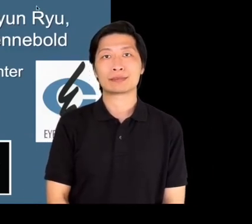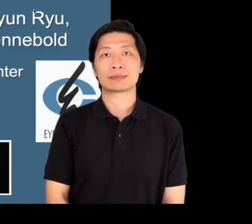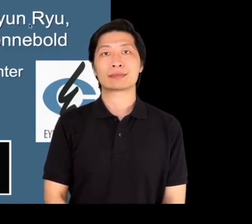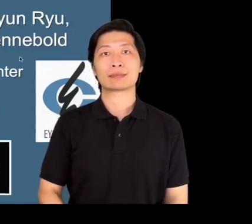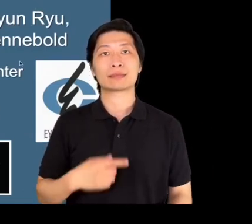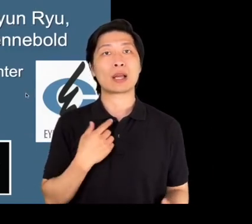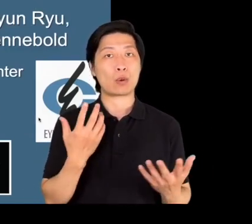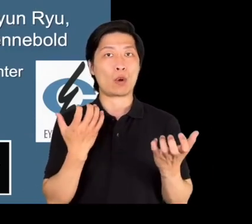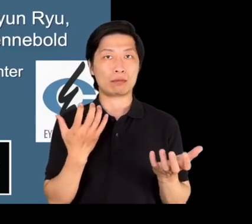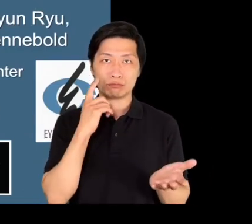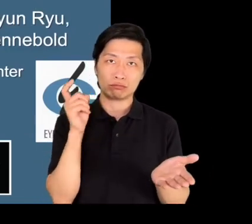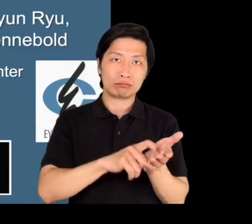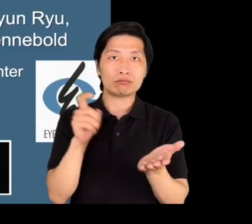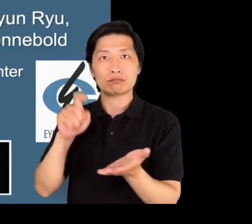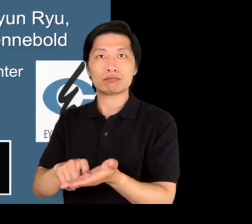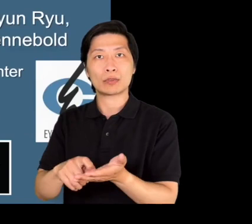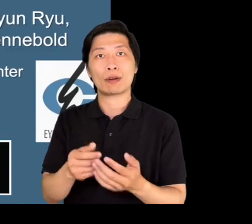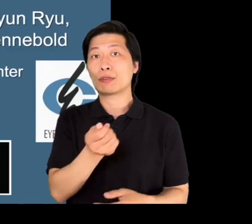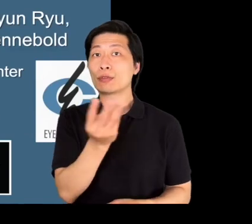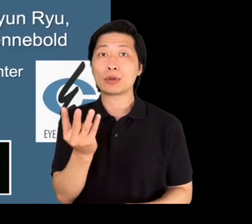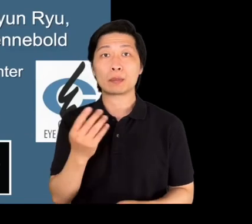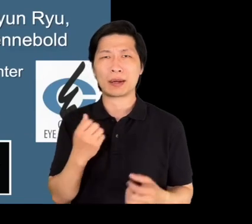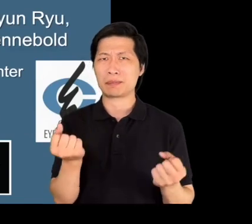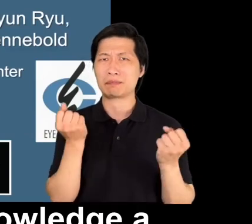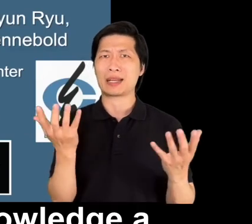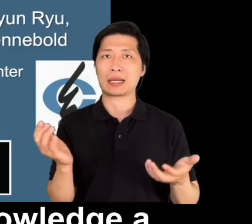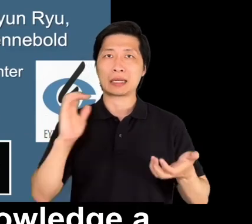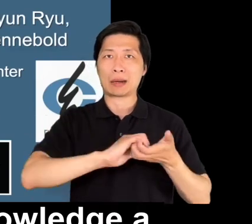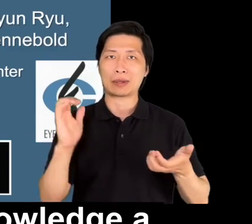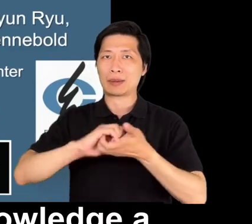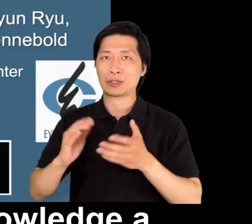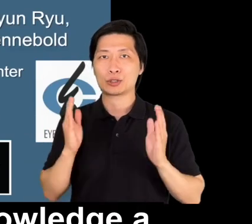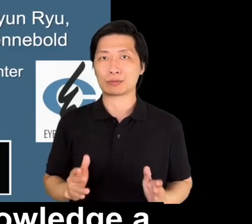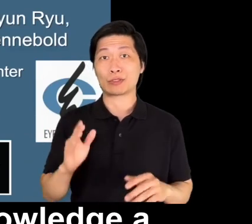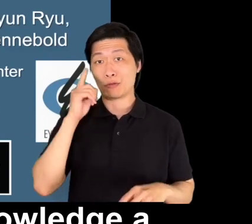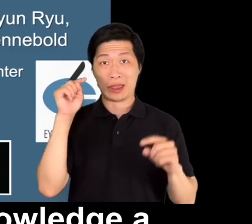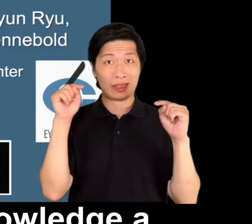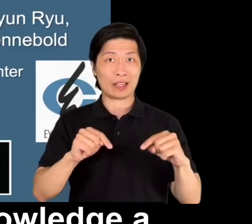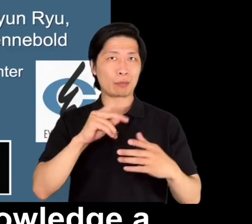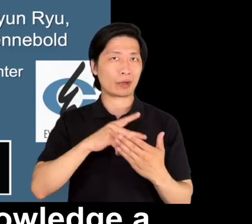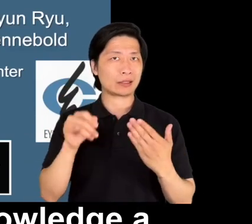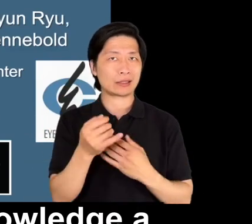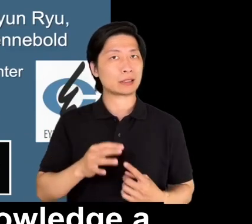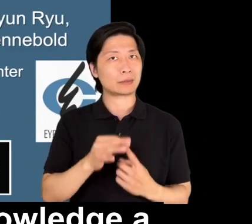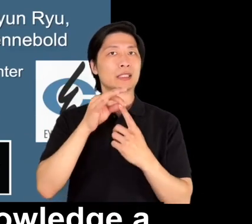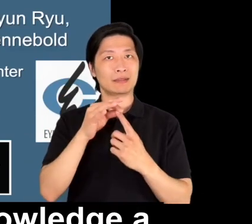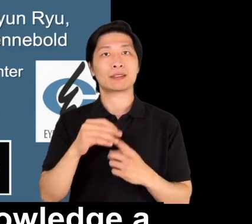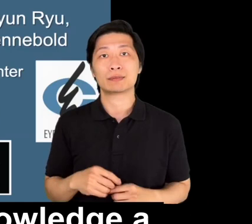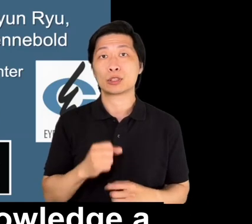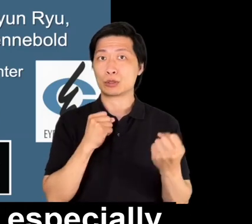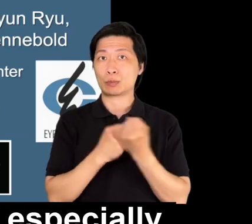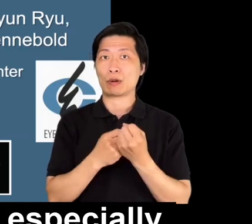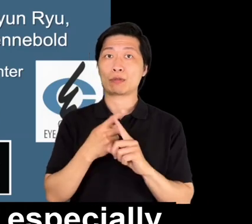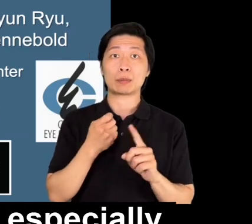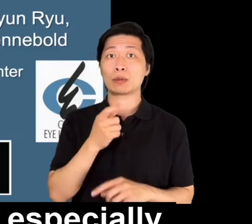I just want to acknowledge a few of my many collaborators on this project and especially the